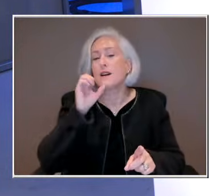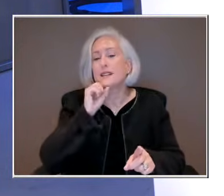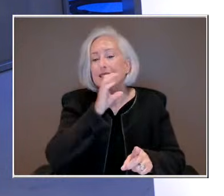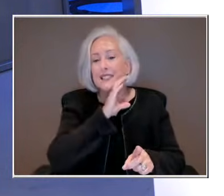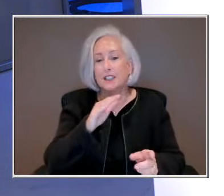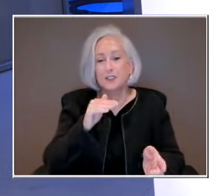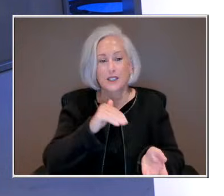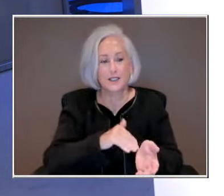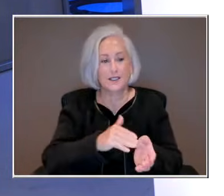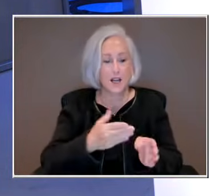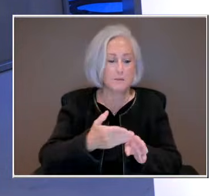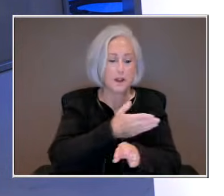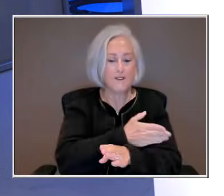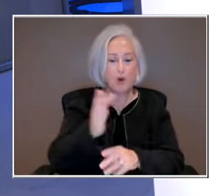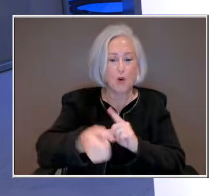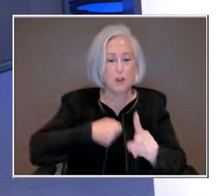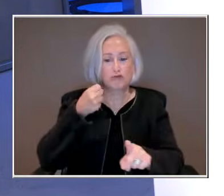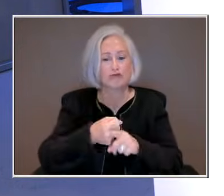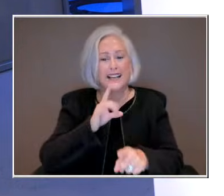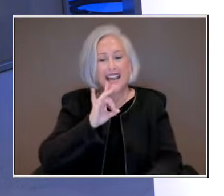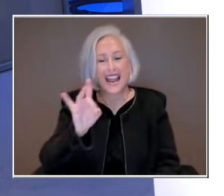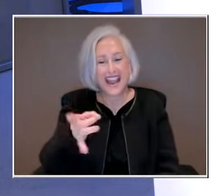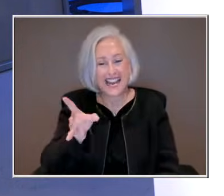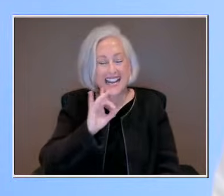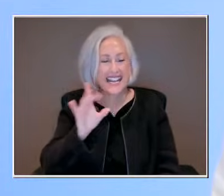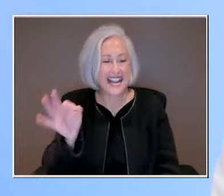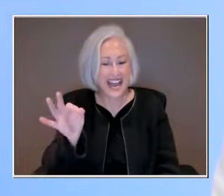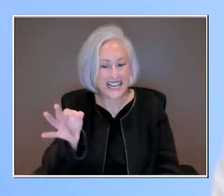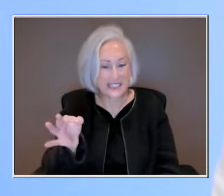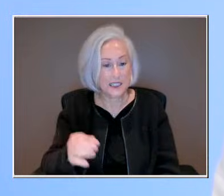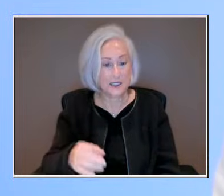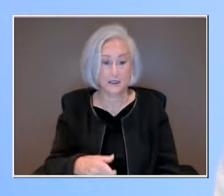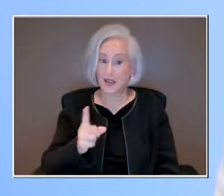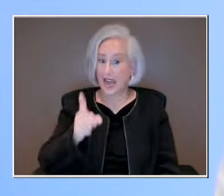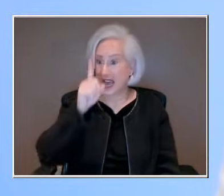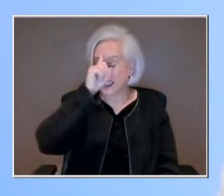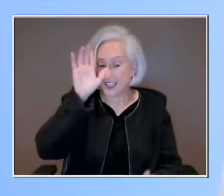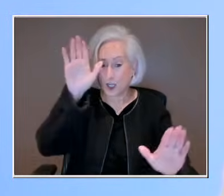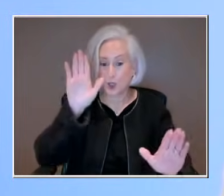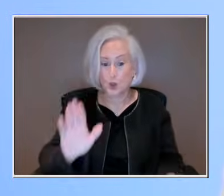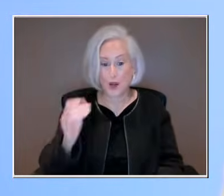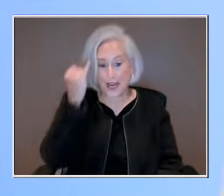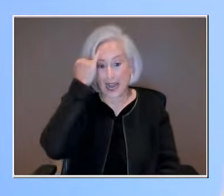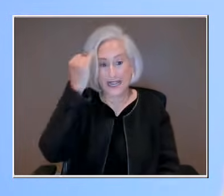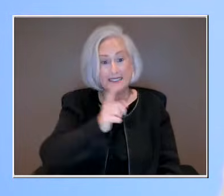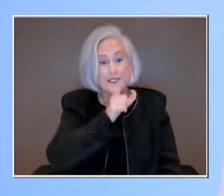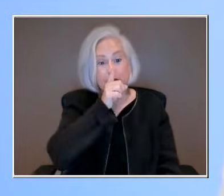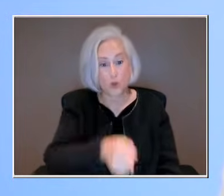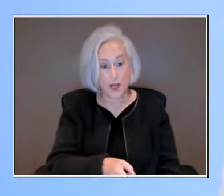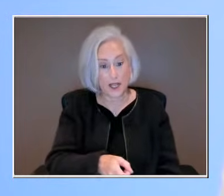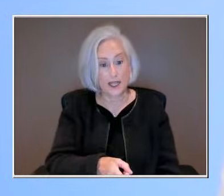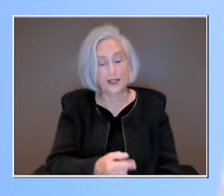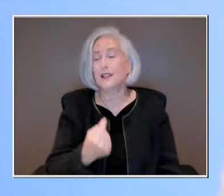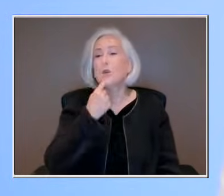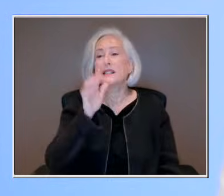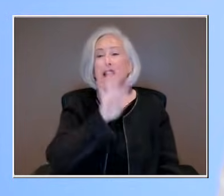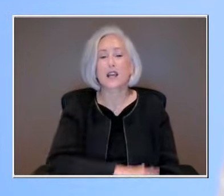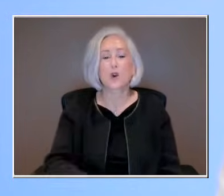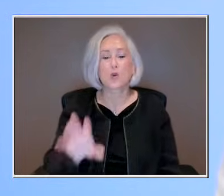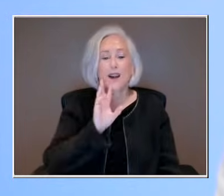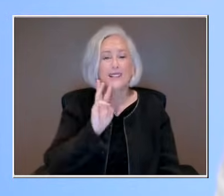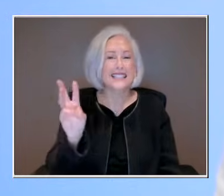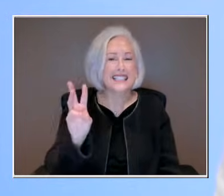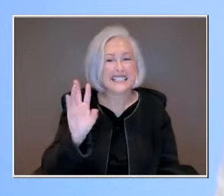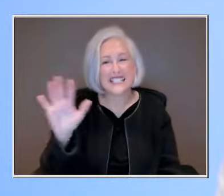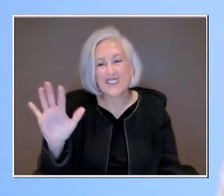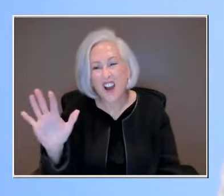and 90s. What's your philosophy on that? I think that would be a great idea, actually. And so we do say about age 65 would be a